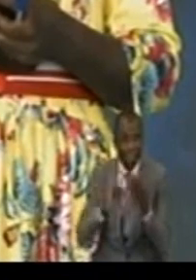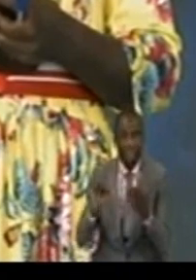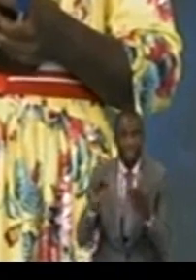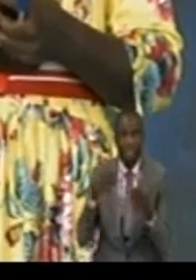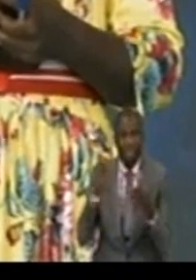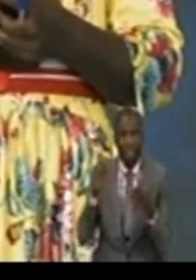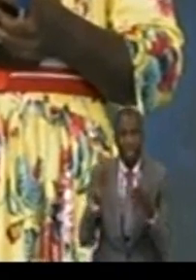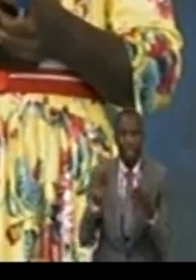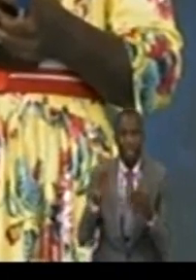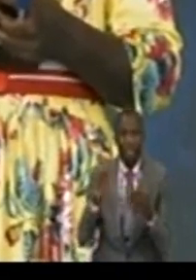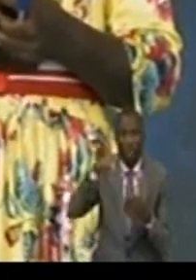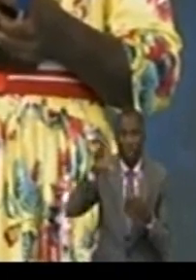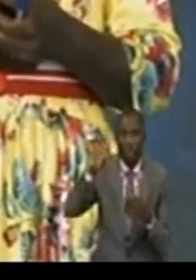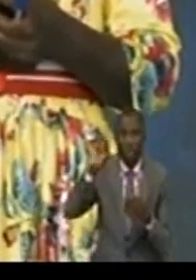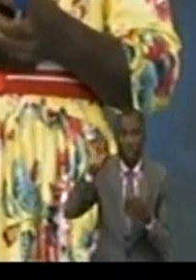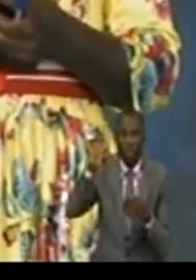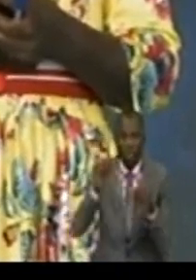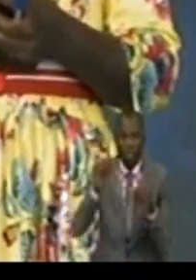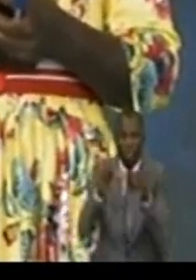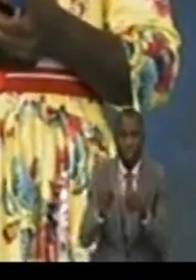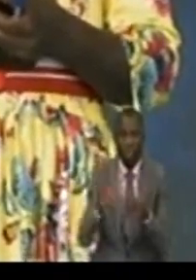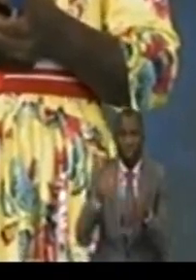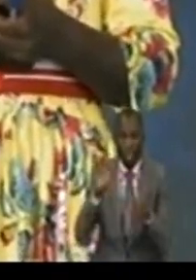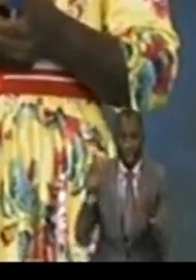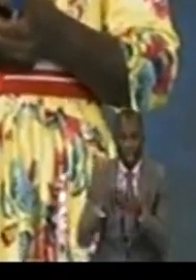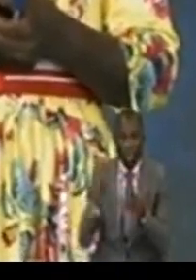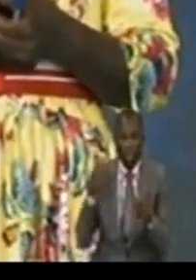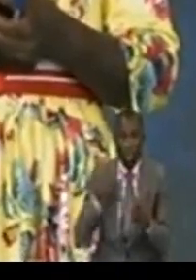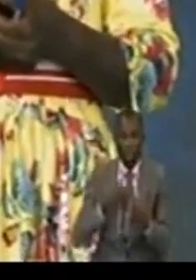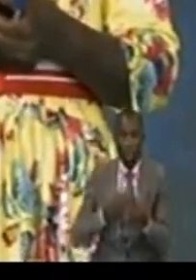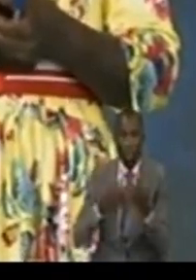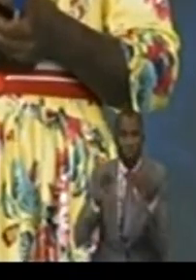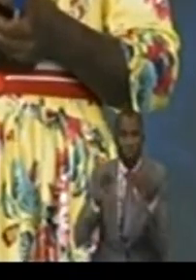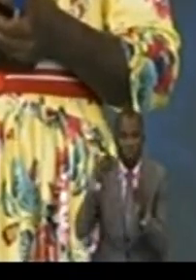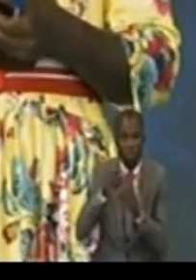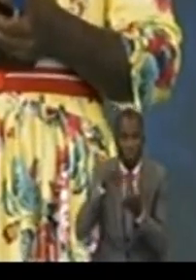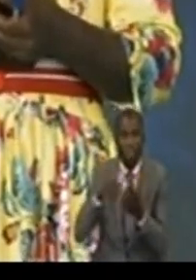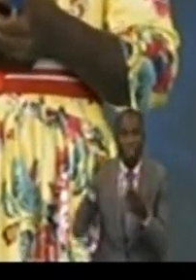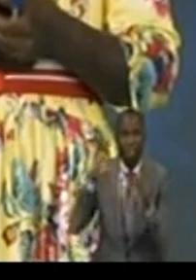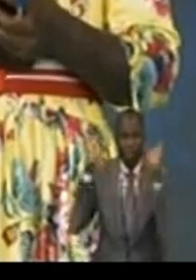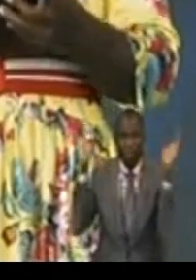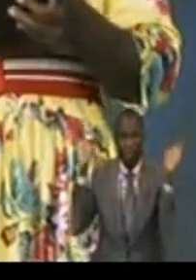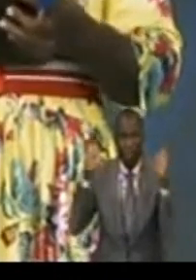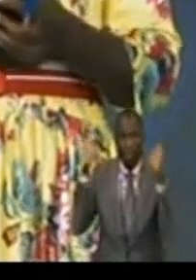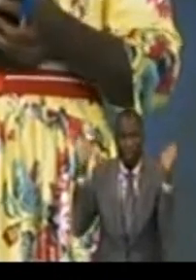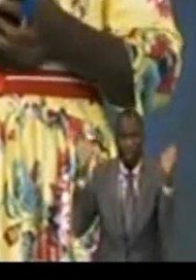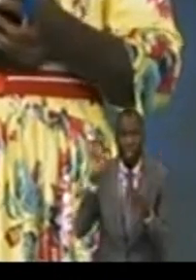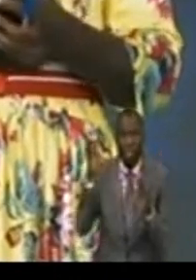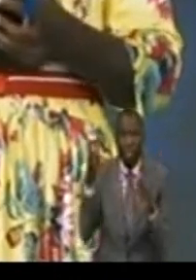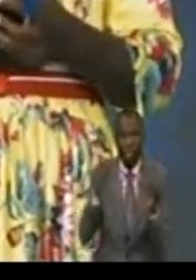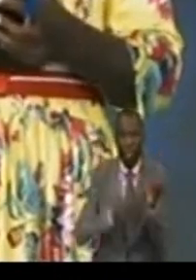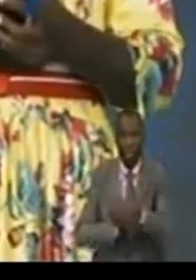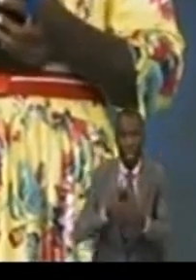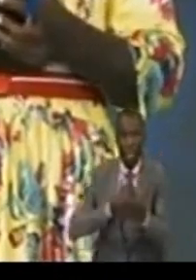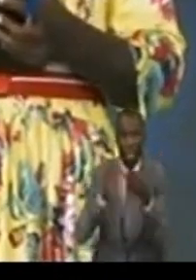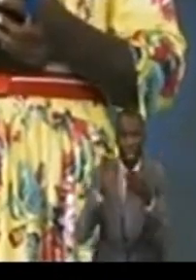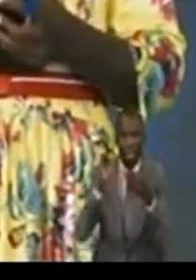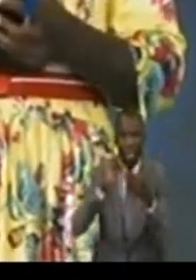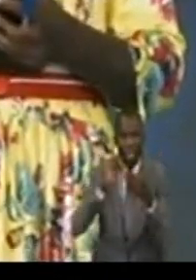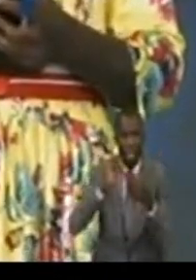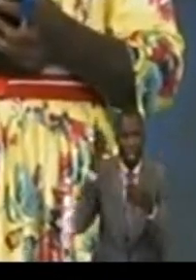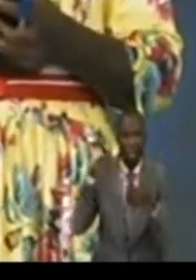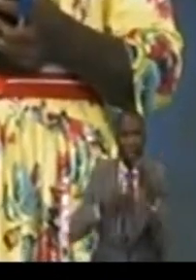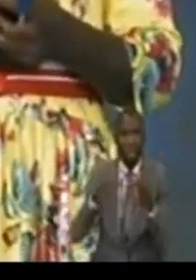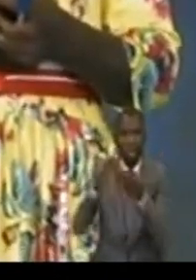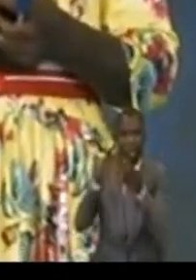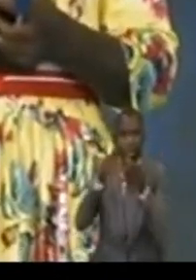crusade, on the second day, I was in my unit. So I was touched to come and see them. As I came, she was